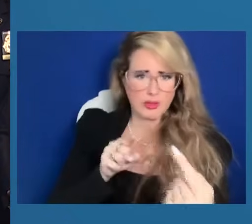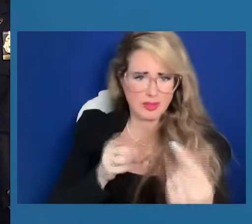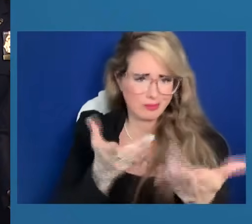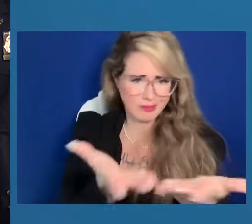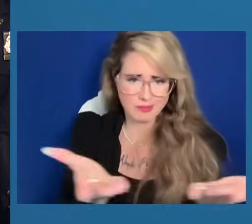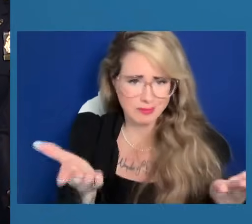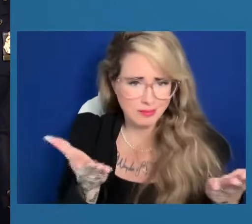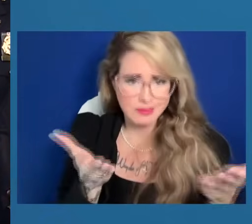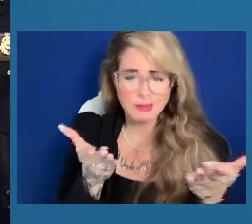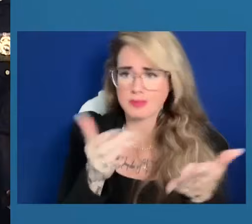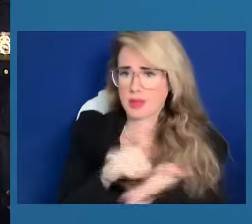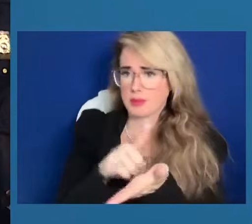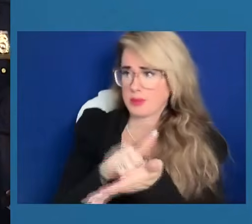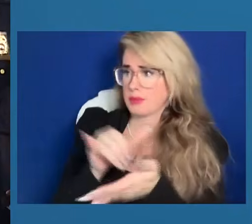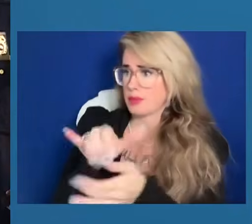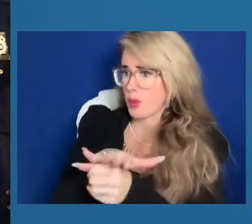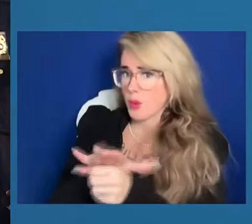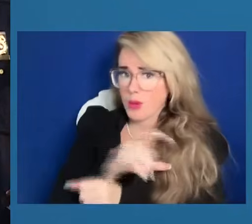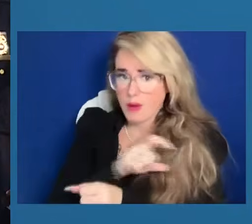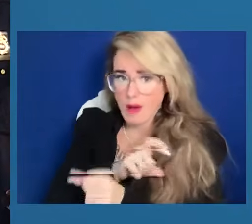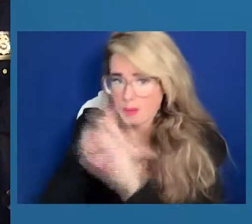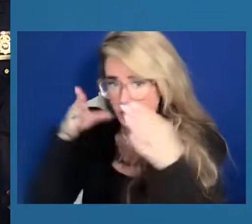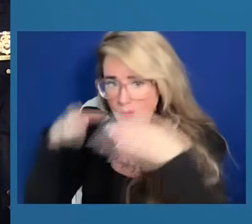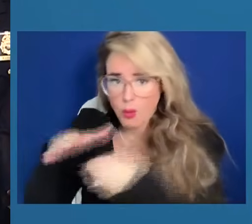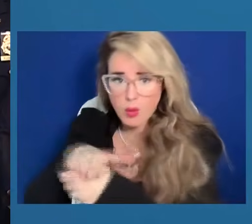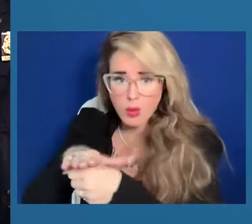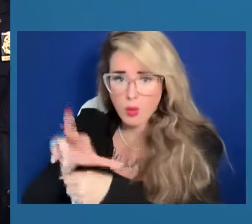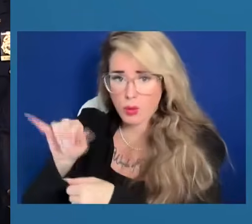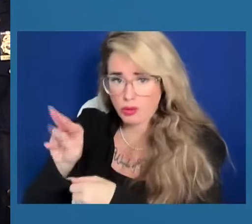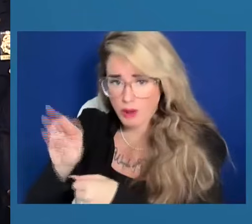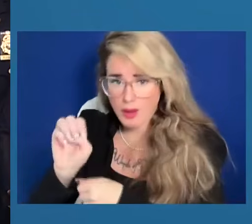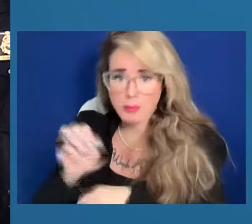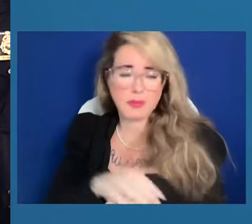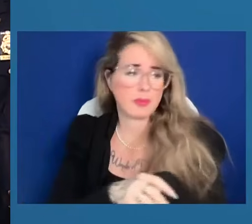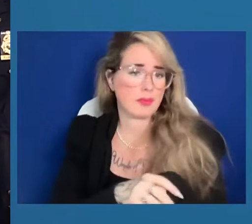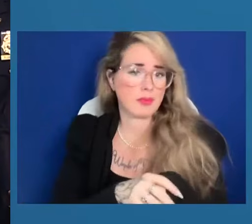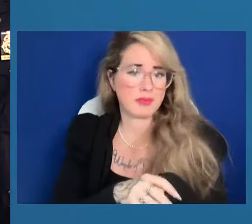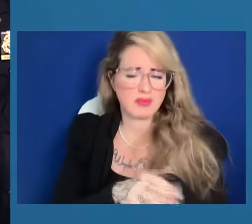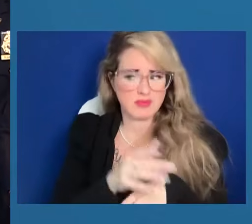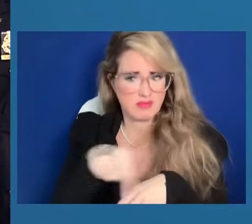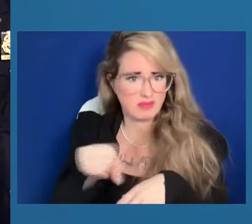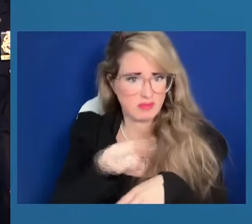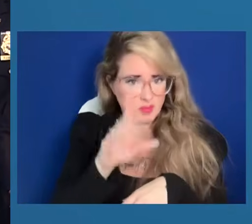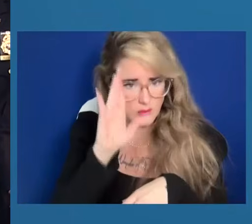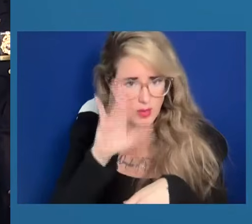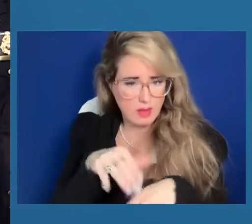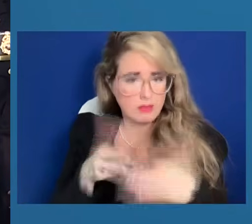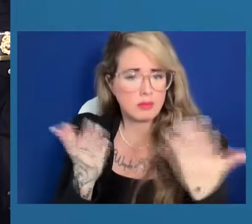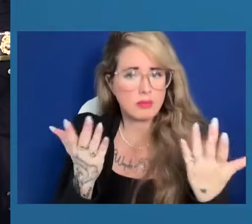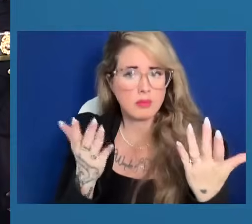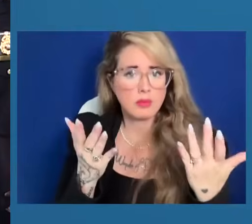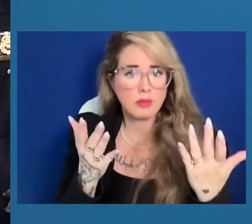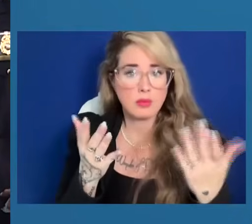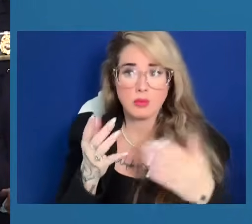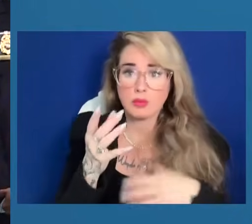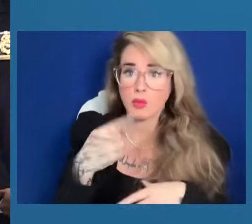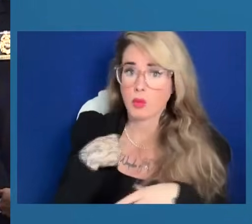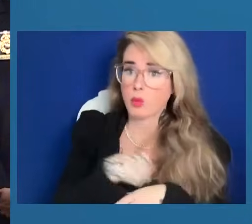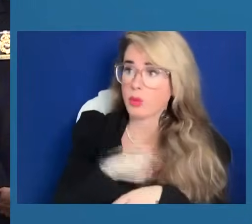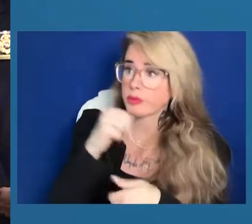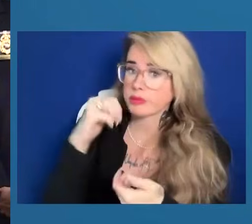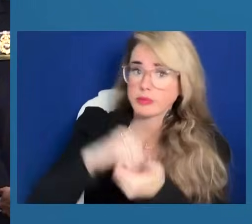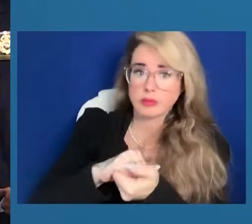Local cops focus on local crimes, right? You can get behind that. Not working with ICE to round up